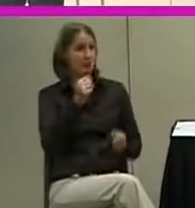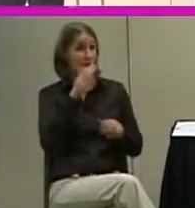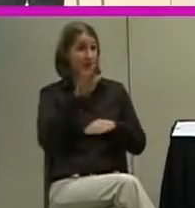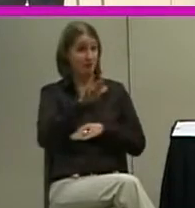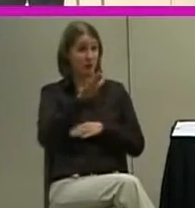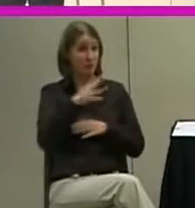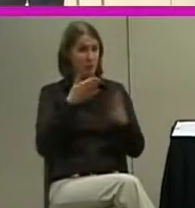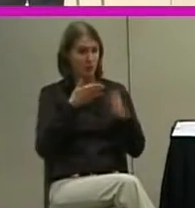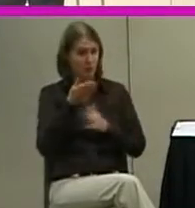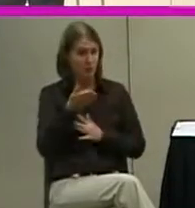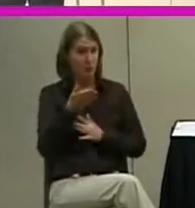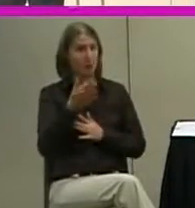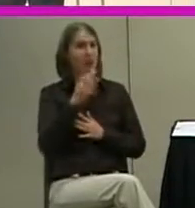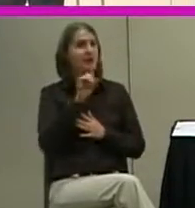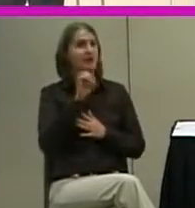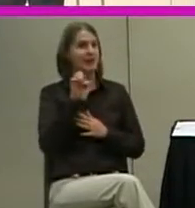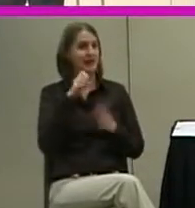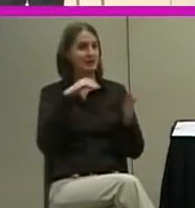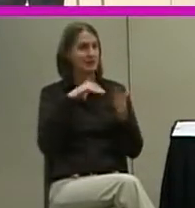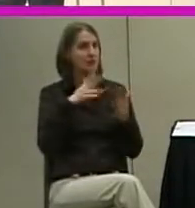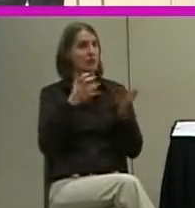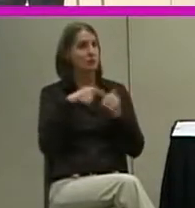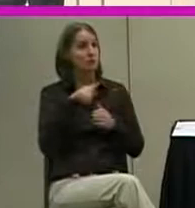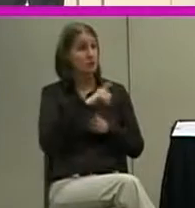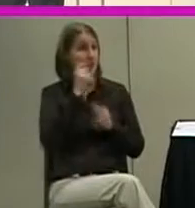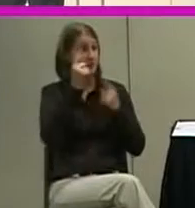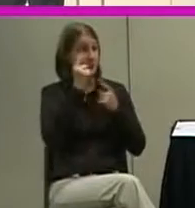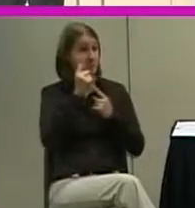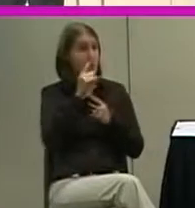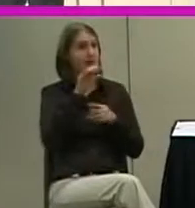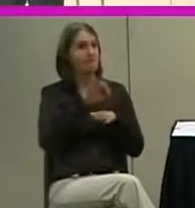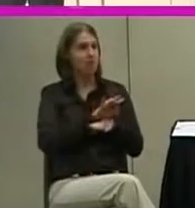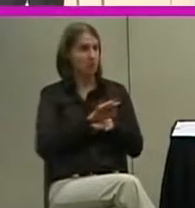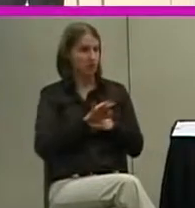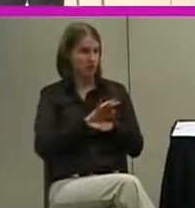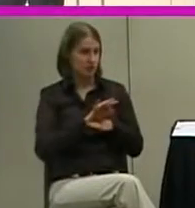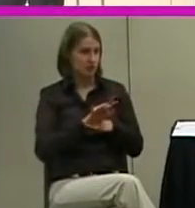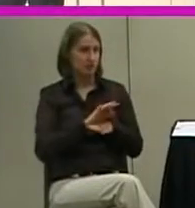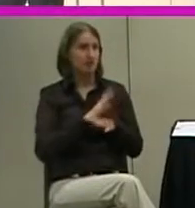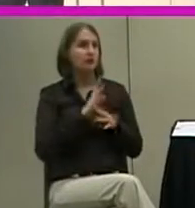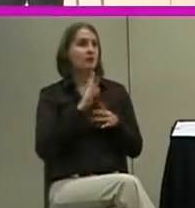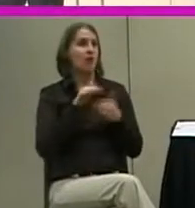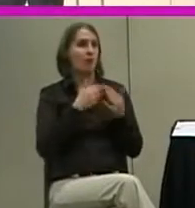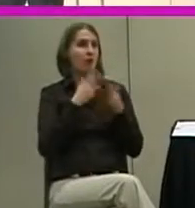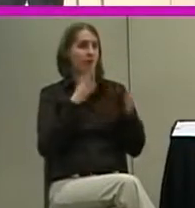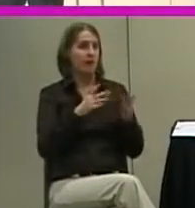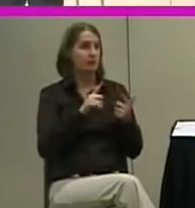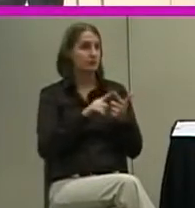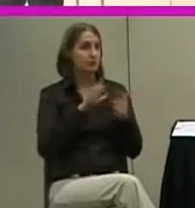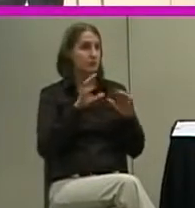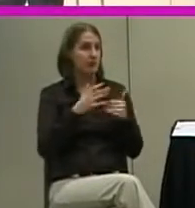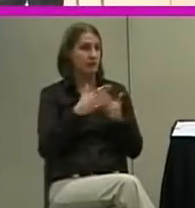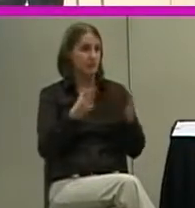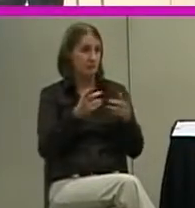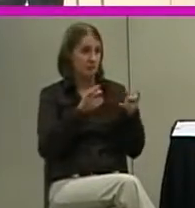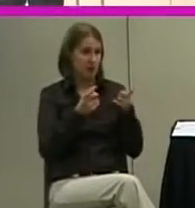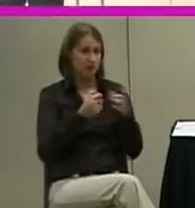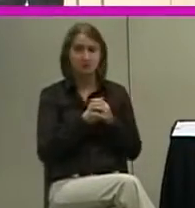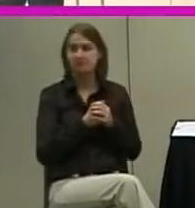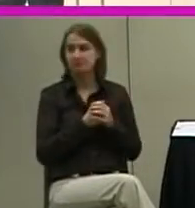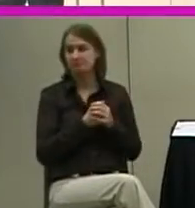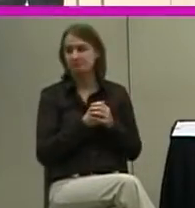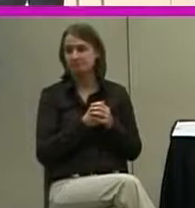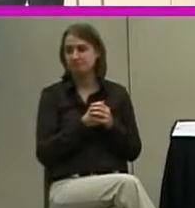studies, I want you to be thinking function all the way back to classroom management when we start with them.